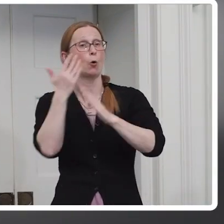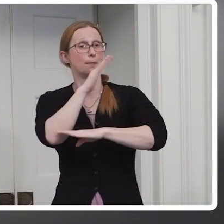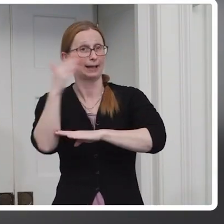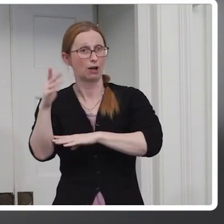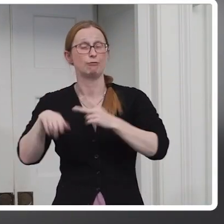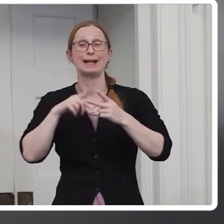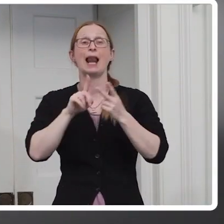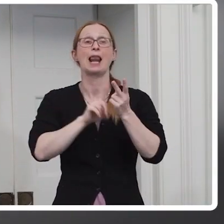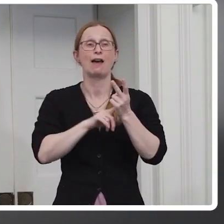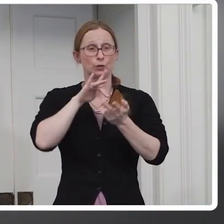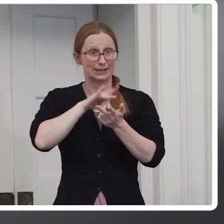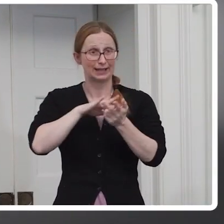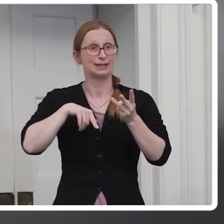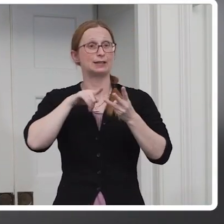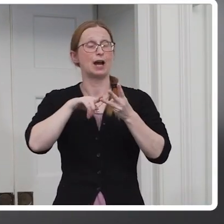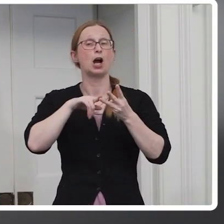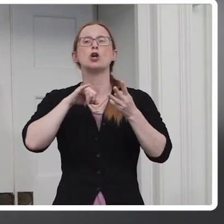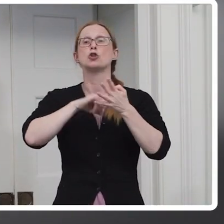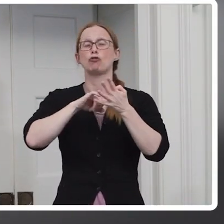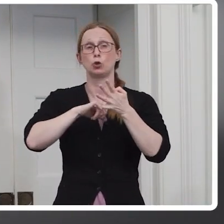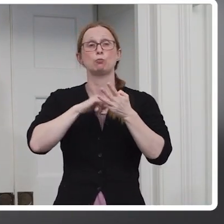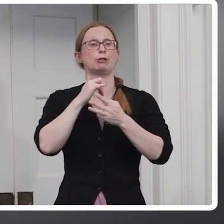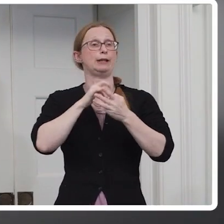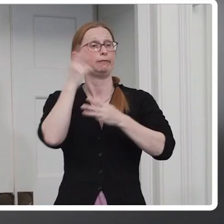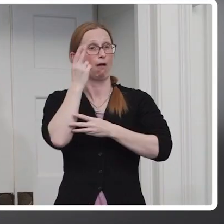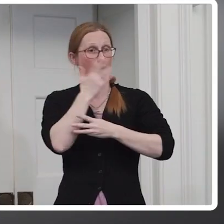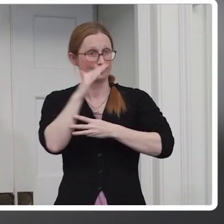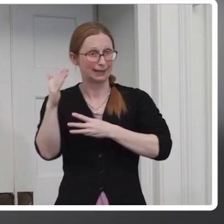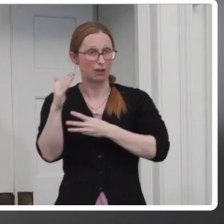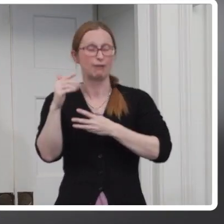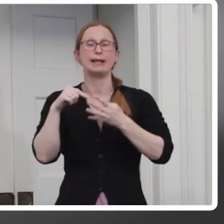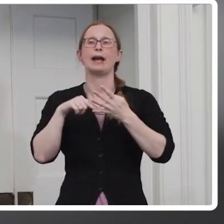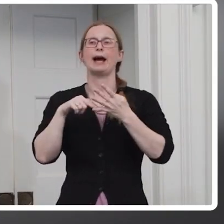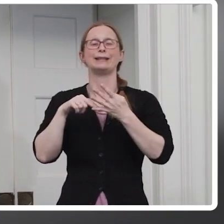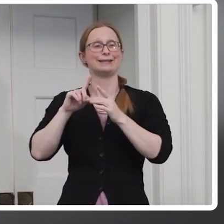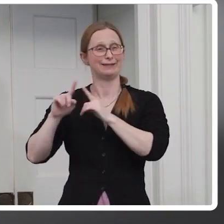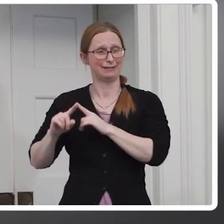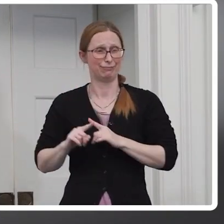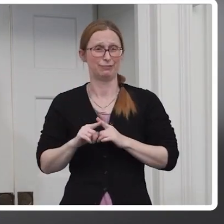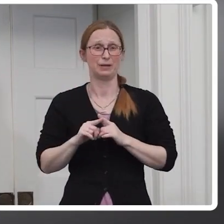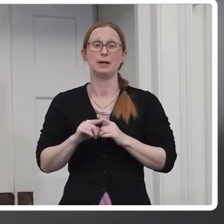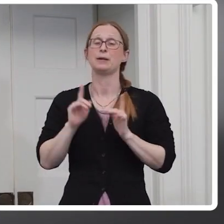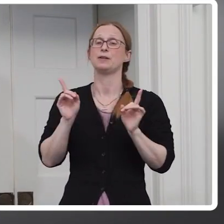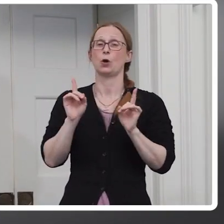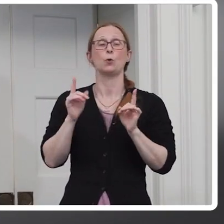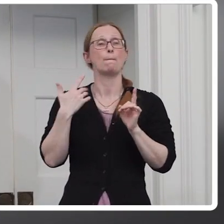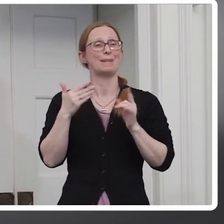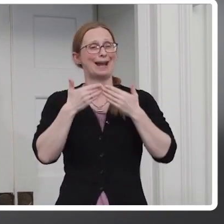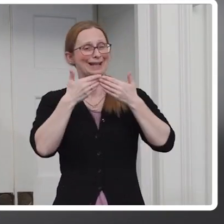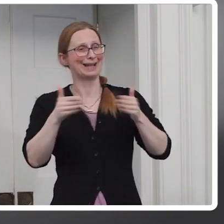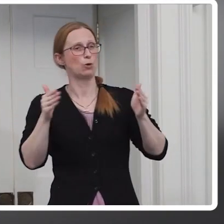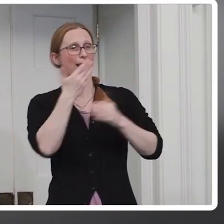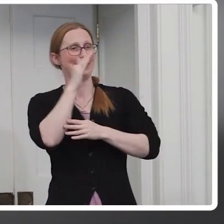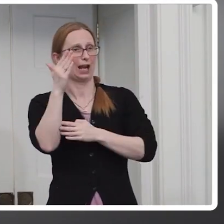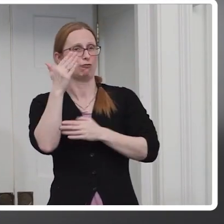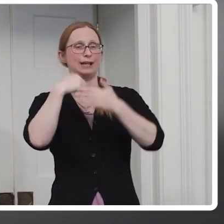Home Gallery, Level Centre, Shrewsbury Art Gallery, and a solo exhibition, In and Out of Grace, Oh, It's What You Do to